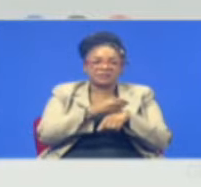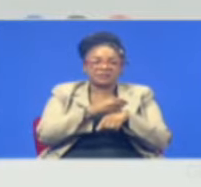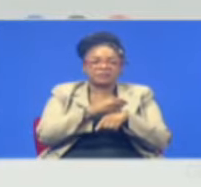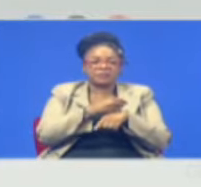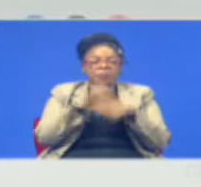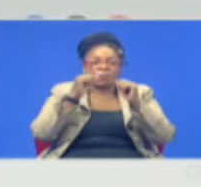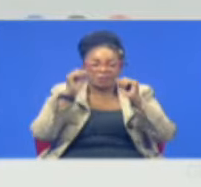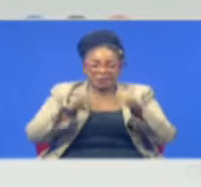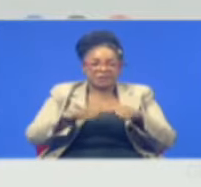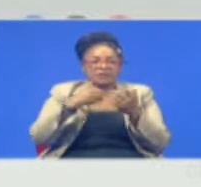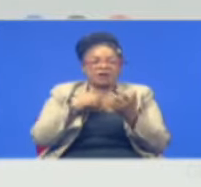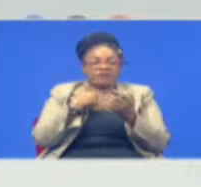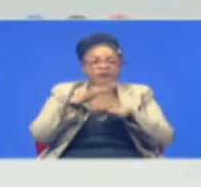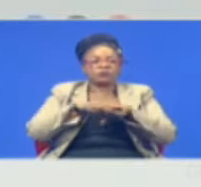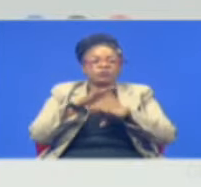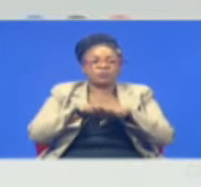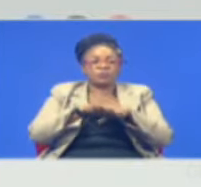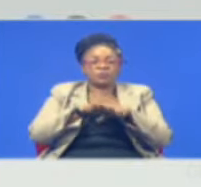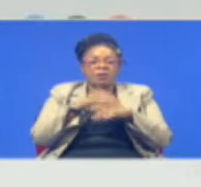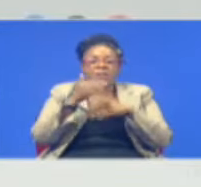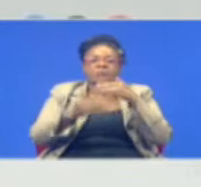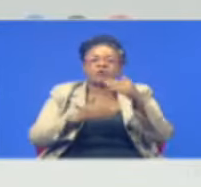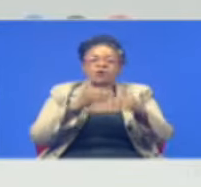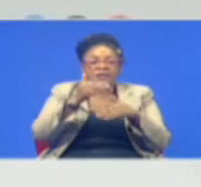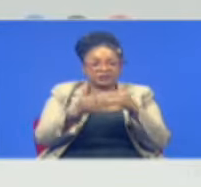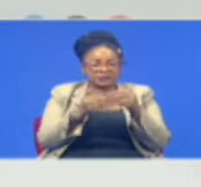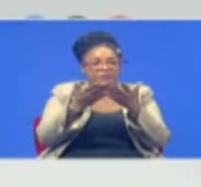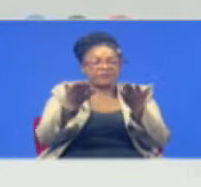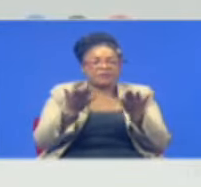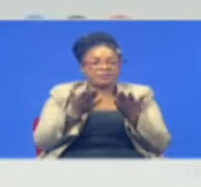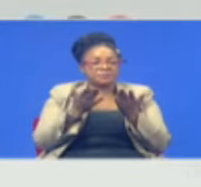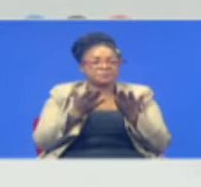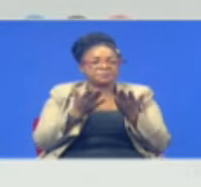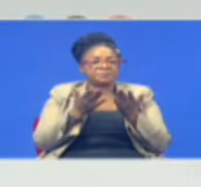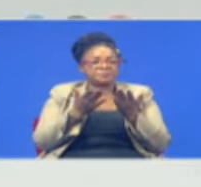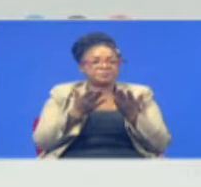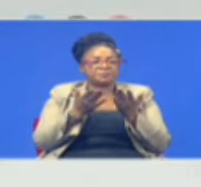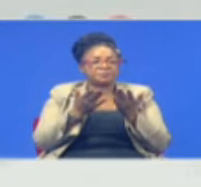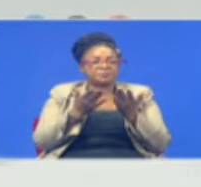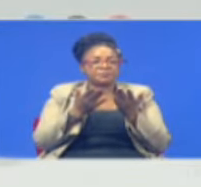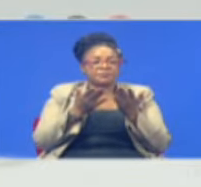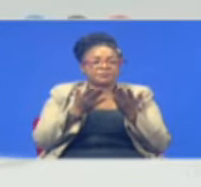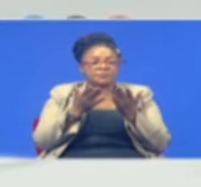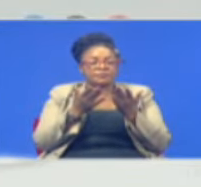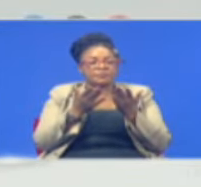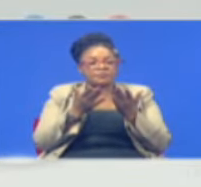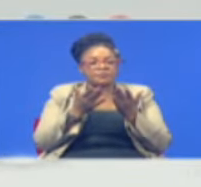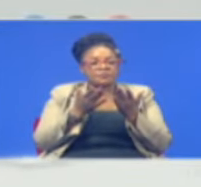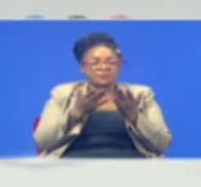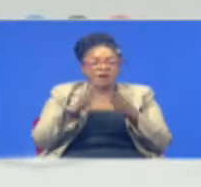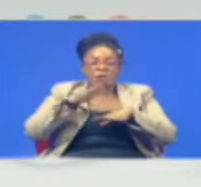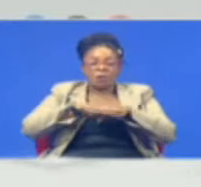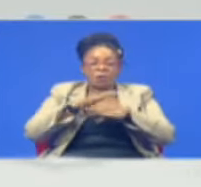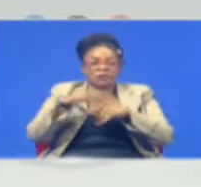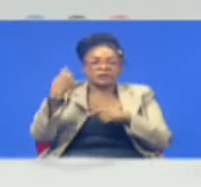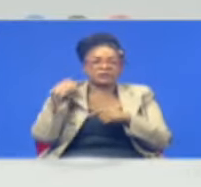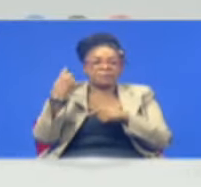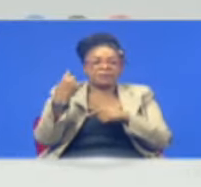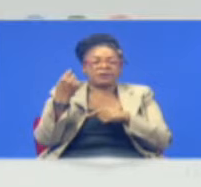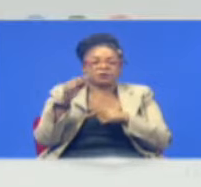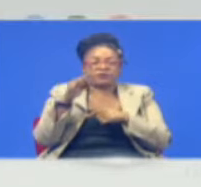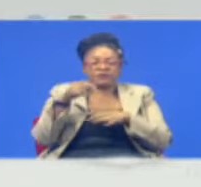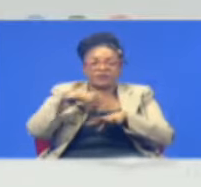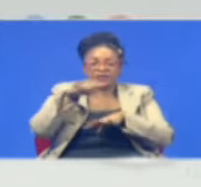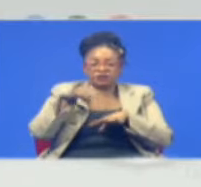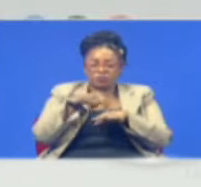see very good progress there. You know, the great number of National